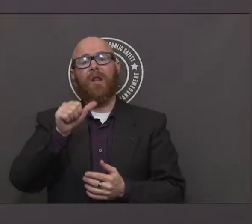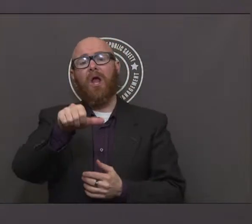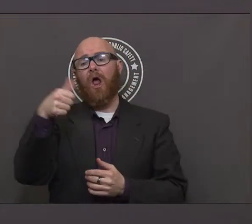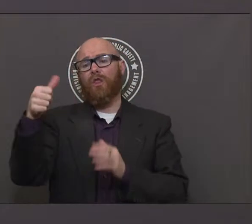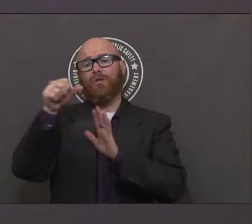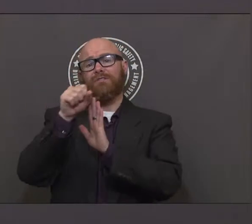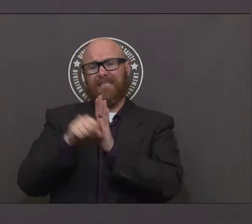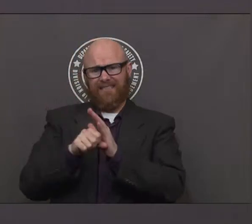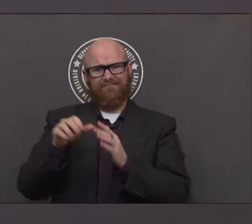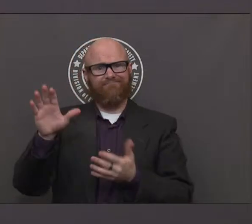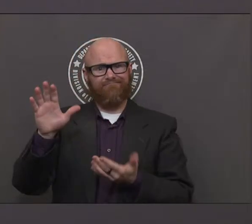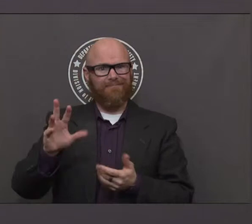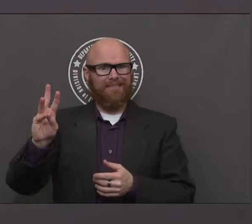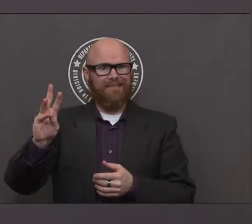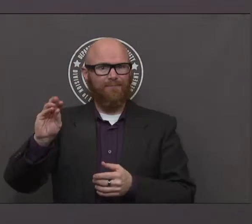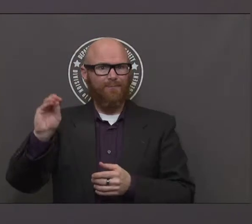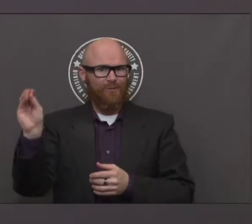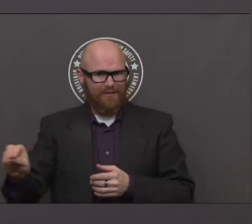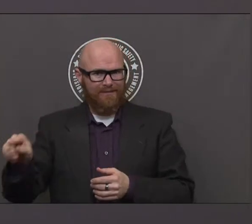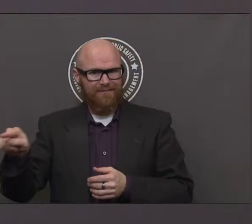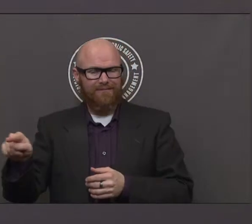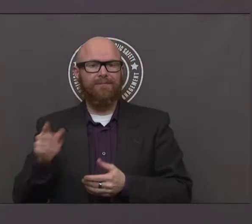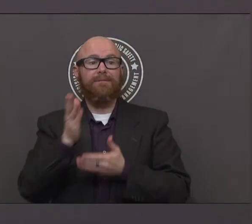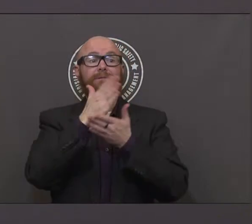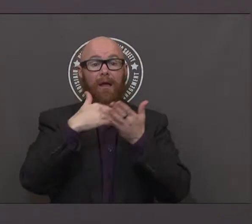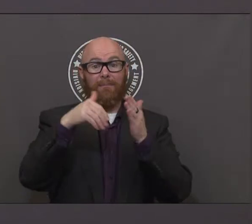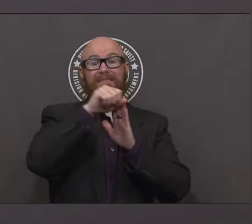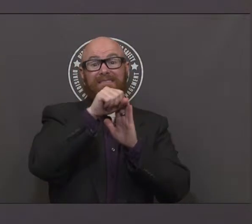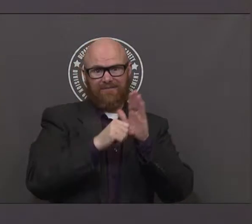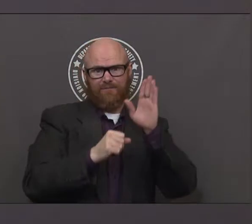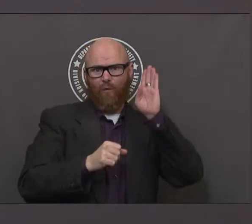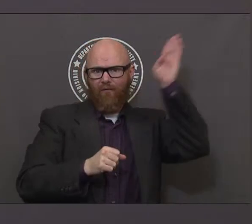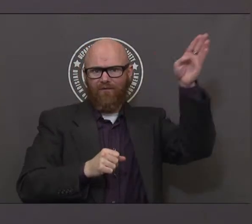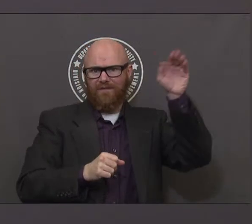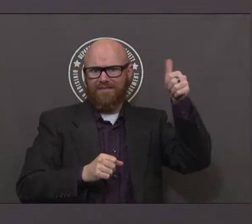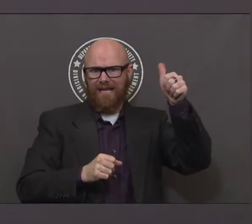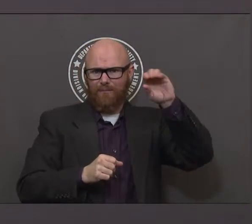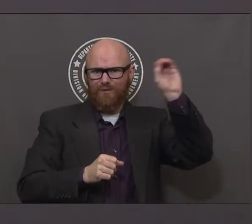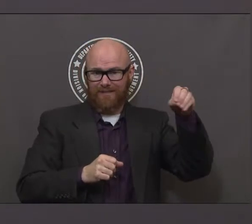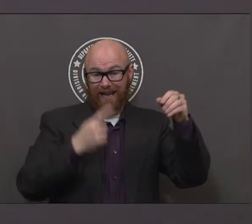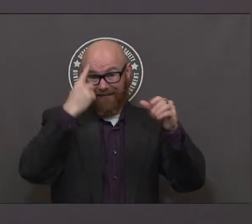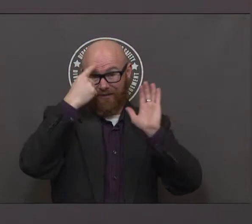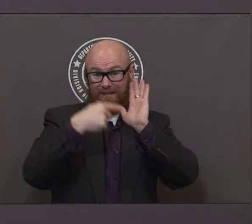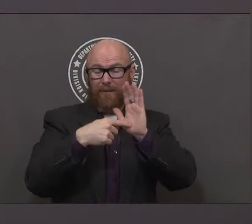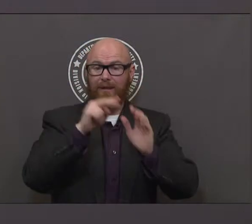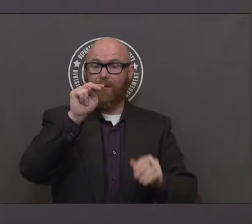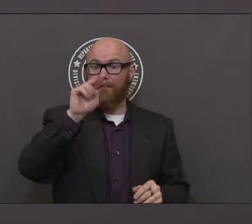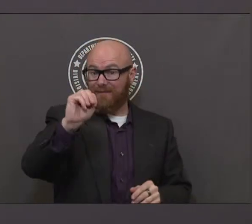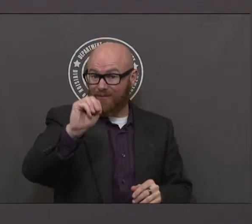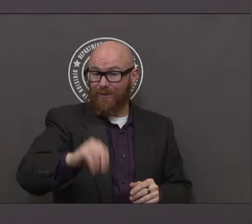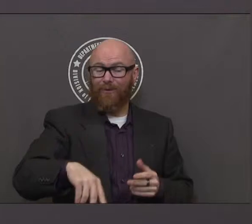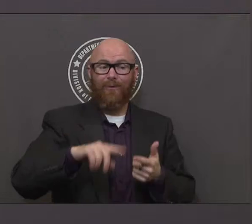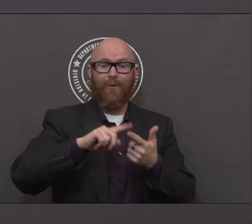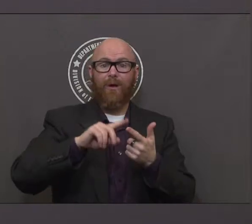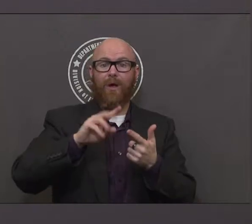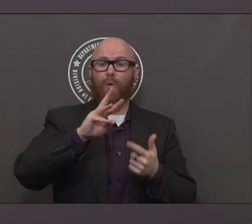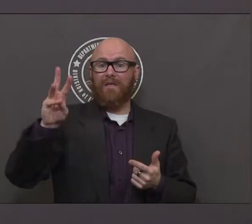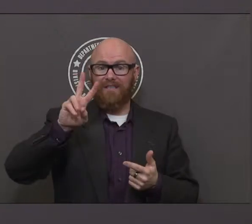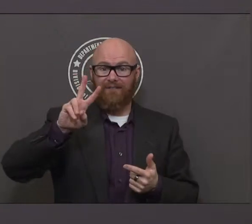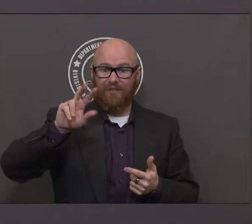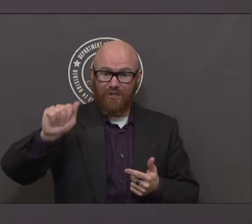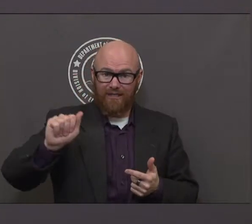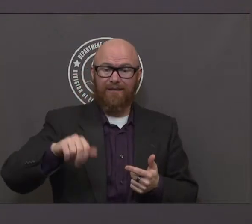states are as low as 6%. Some states are well above 10%, places like New Mexico, West Virginia, and Connecticut. How